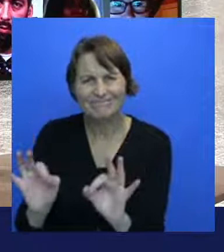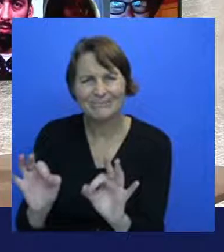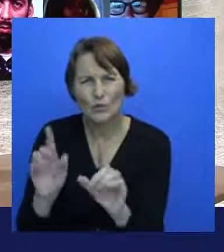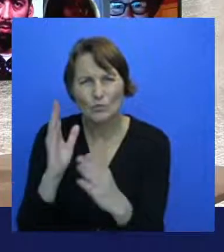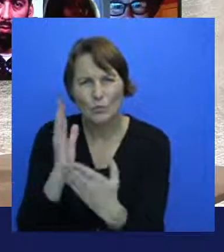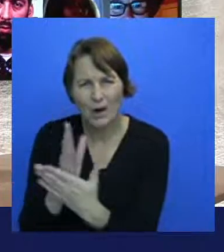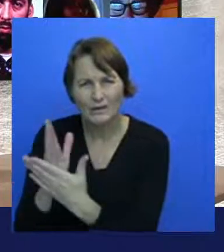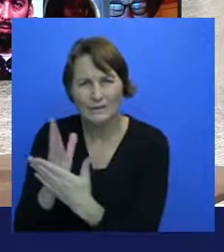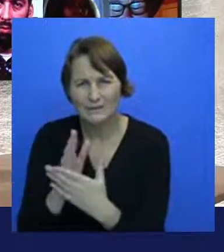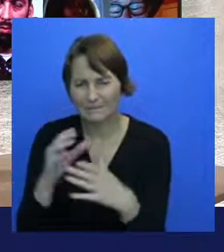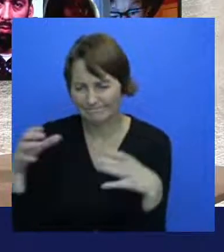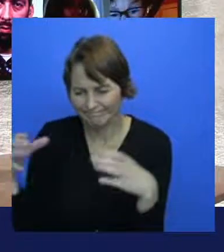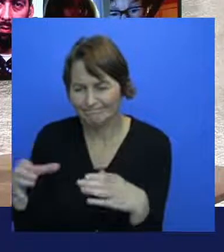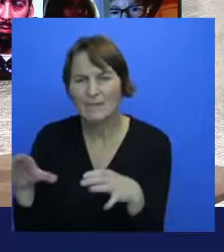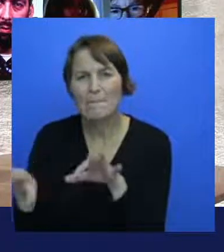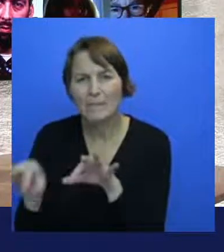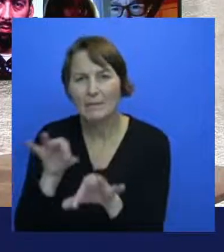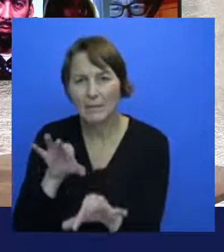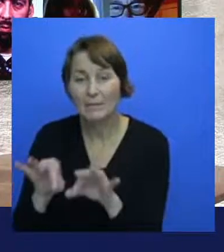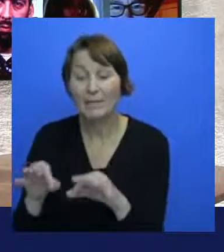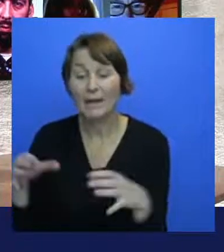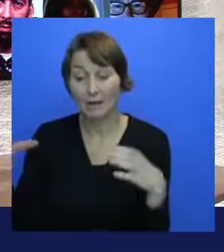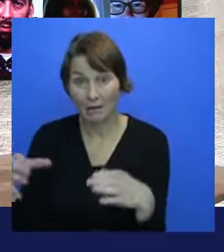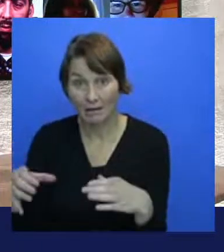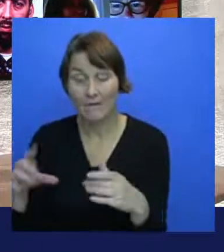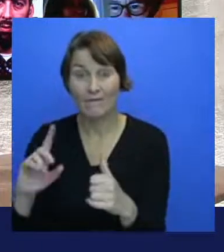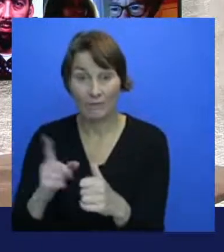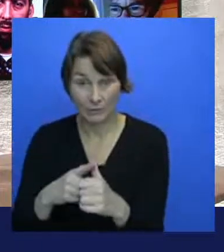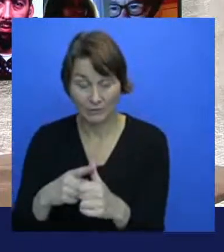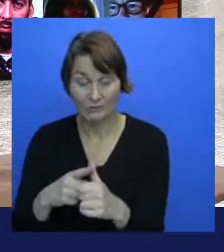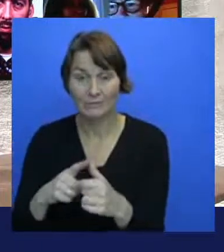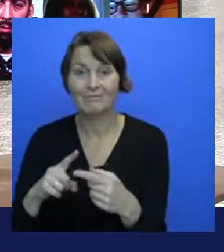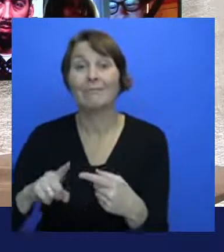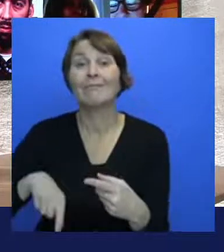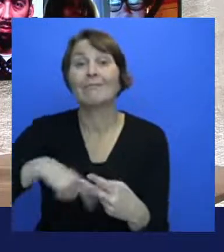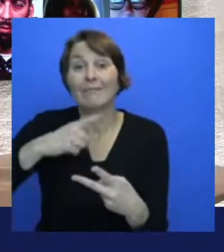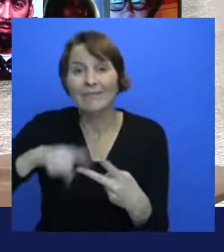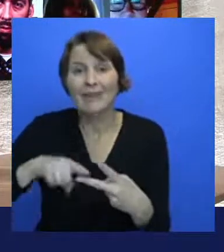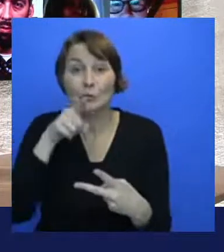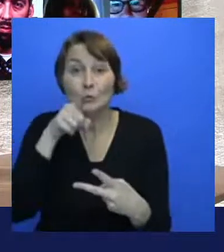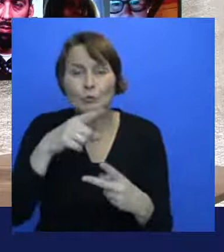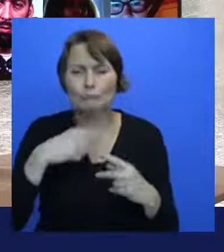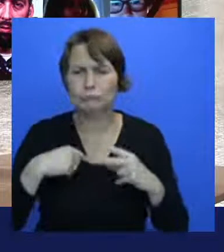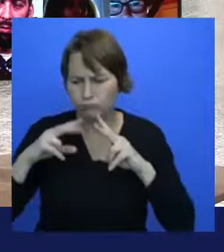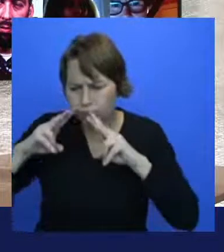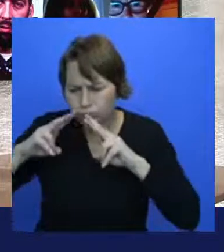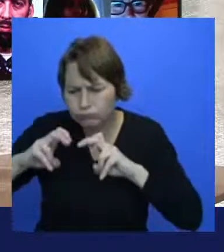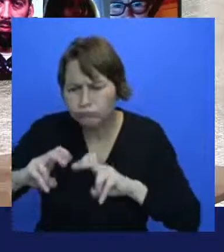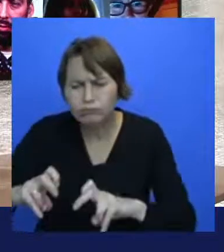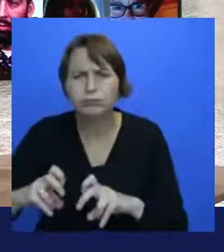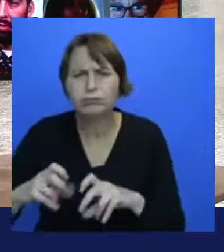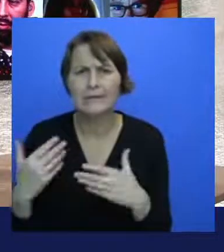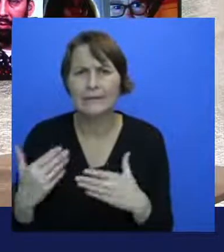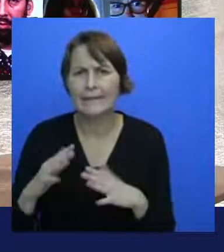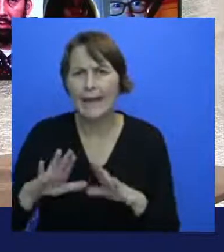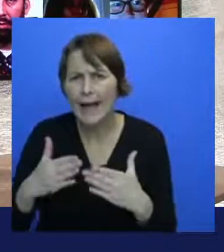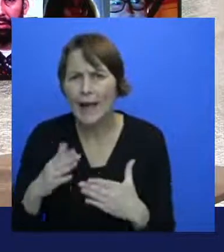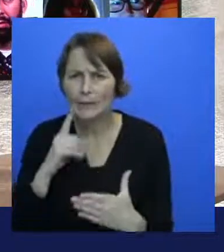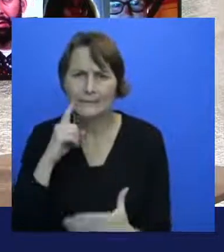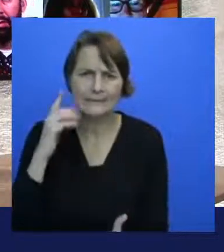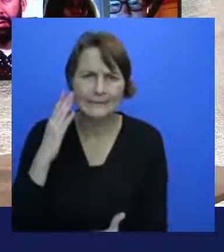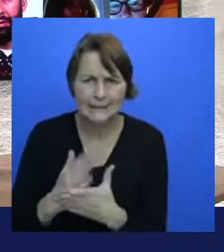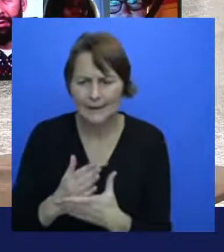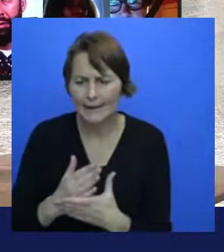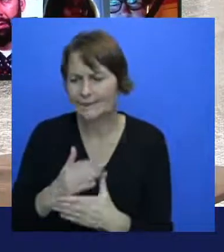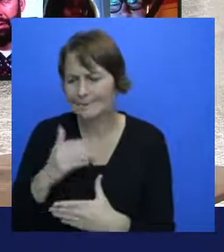And after that, as a researcher, you make steps, right? You make decisions. So make sure you